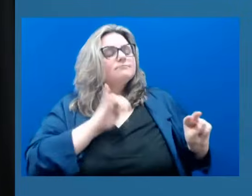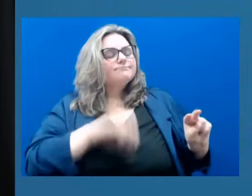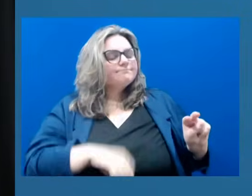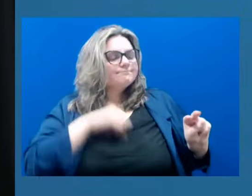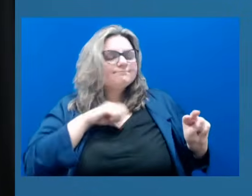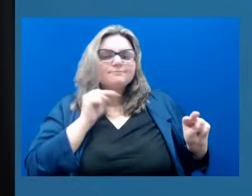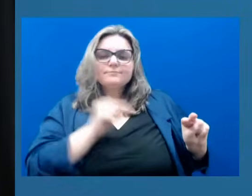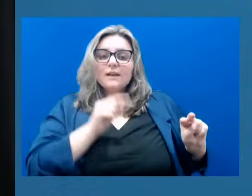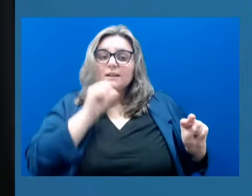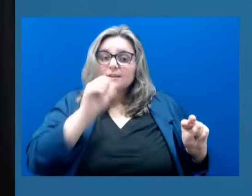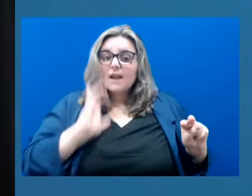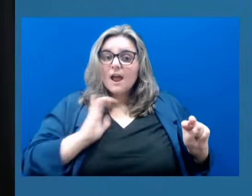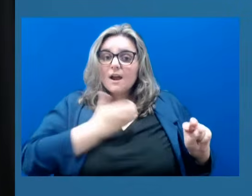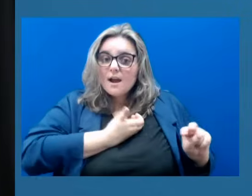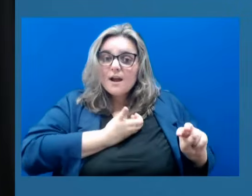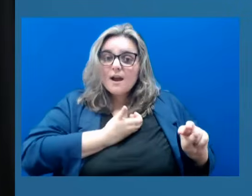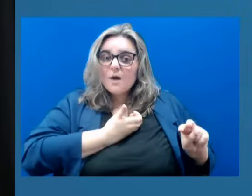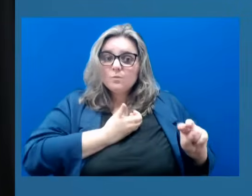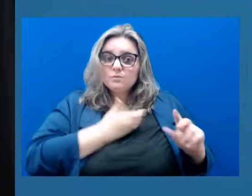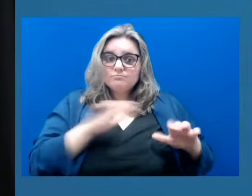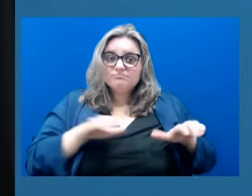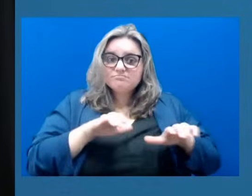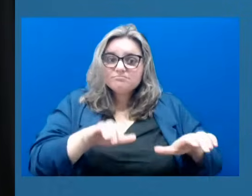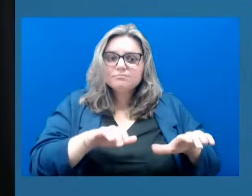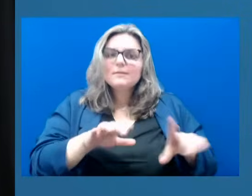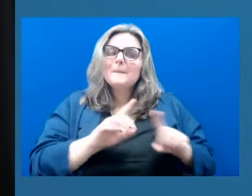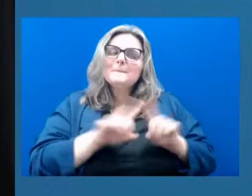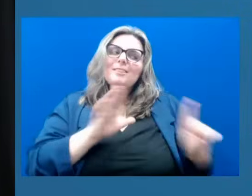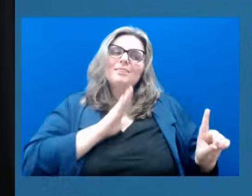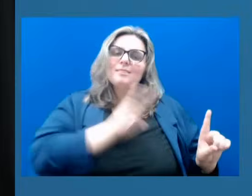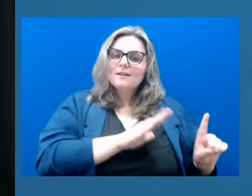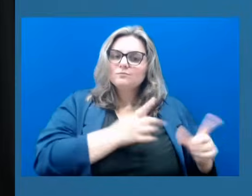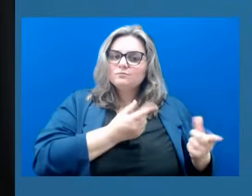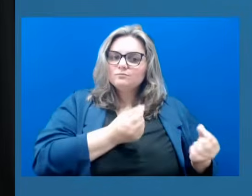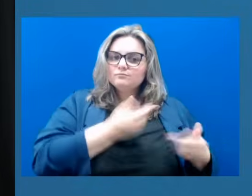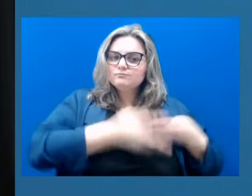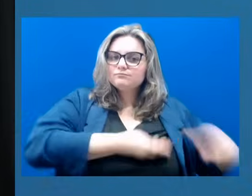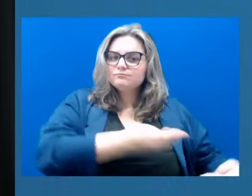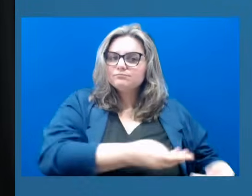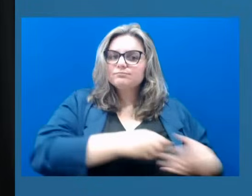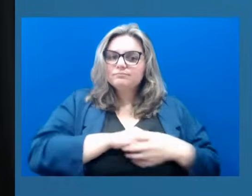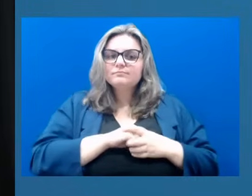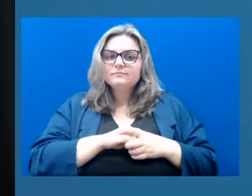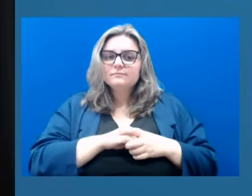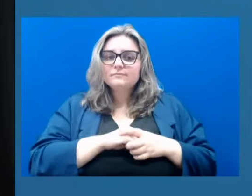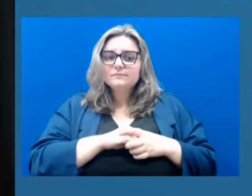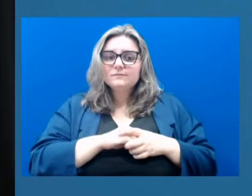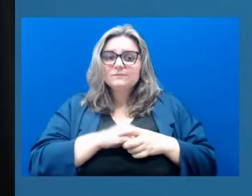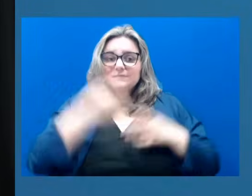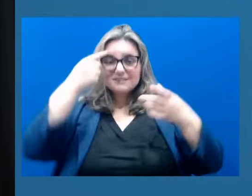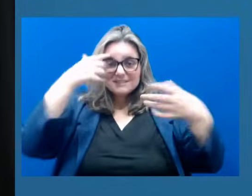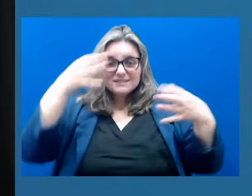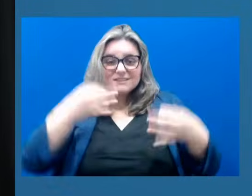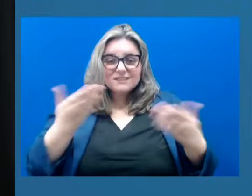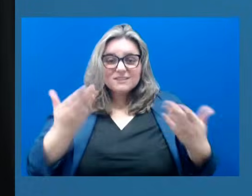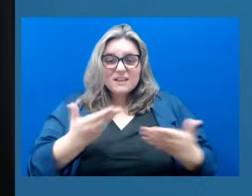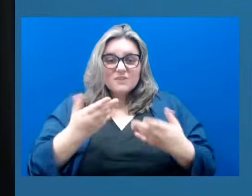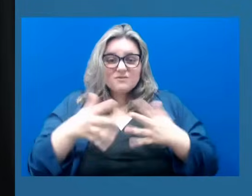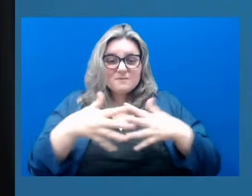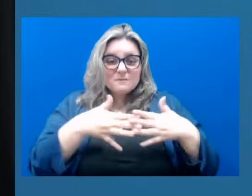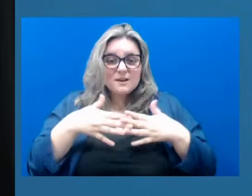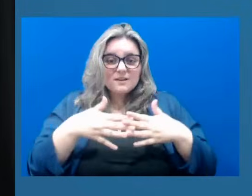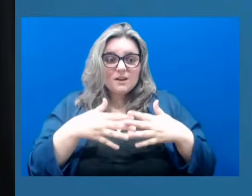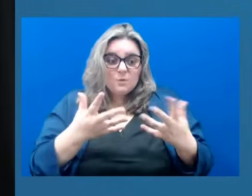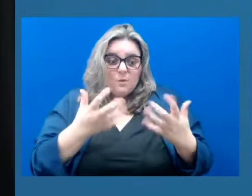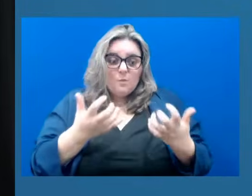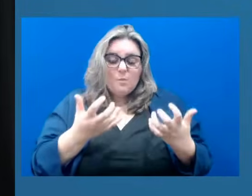people after us. And what we have to decide in America is, do we want that, not just for New Rochelle, but do we want